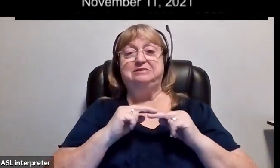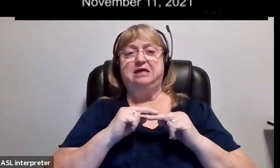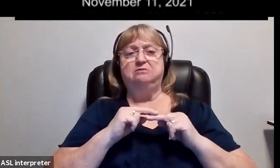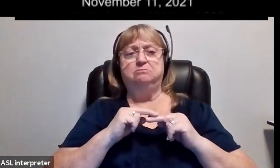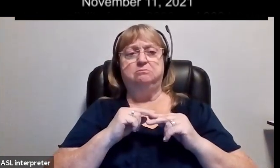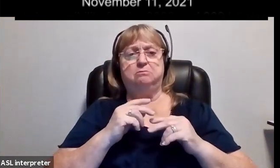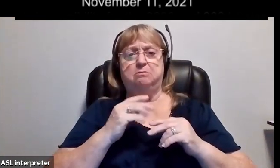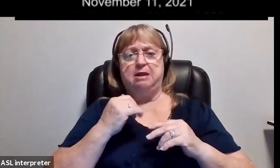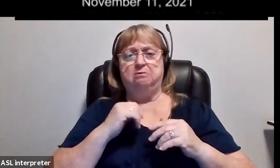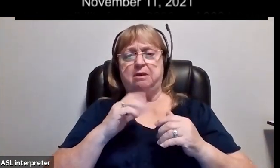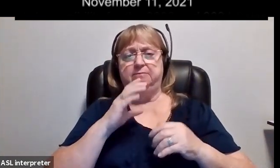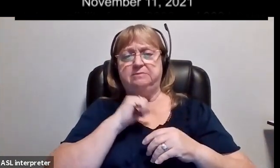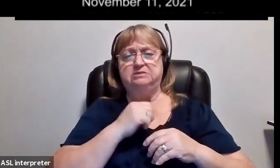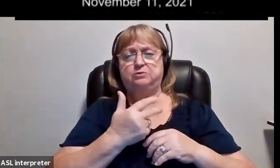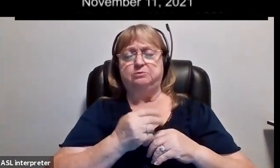getting to slide